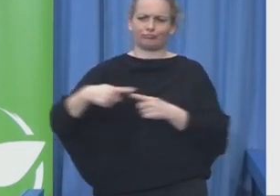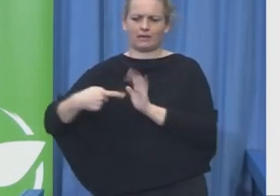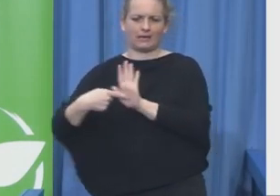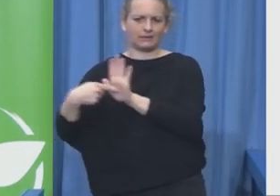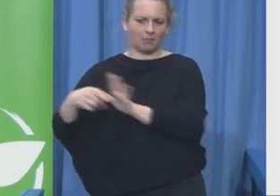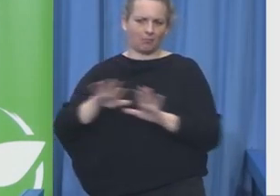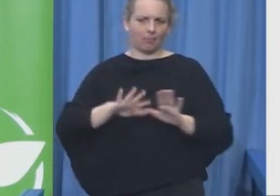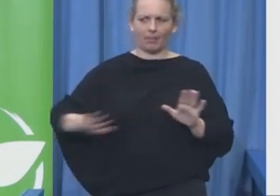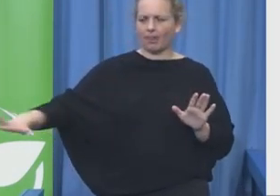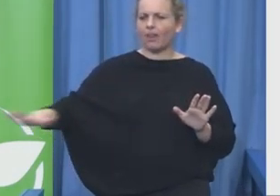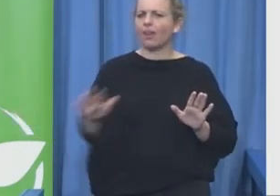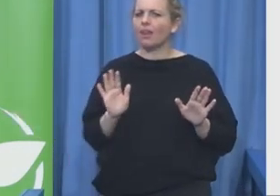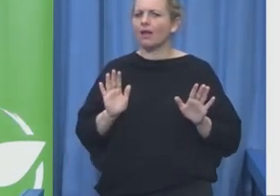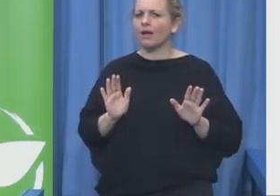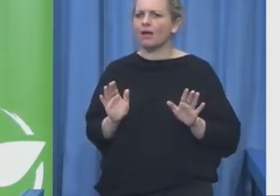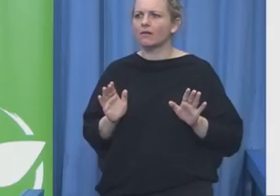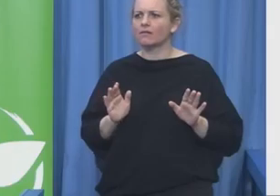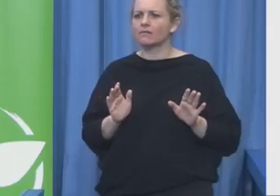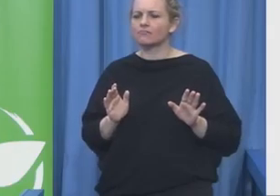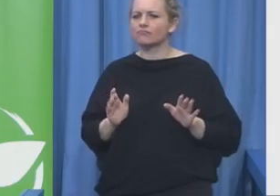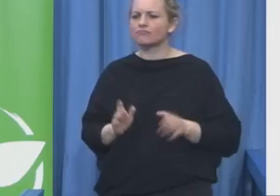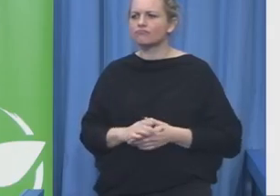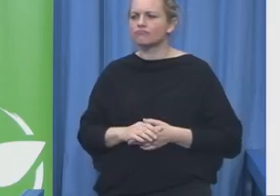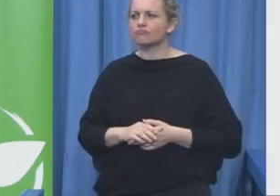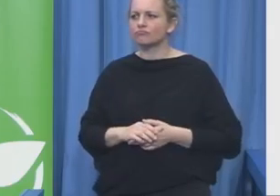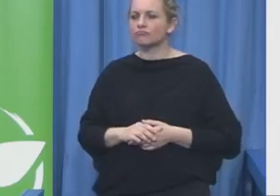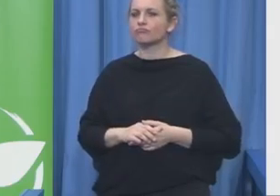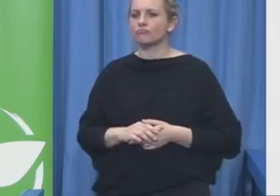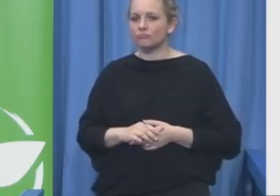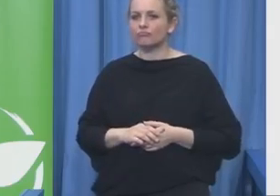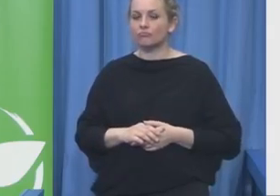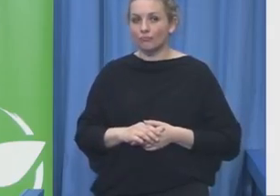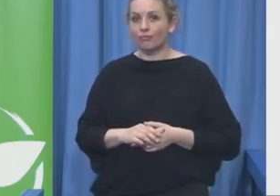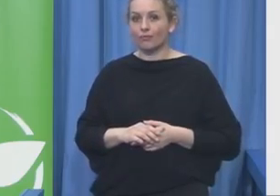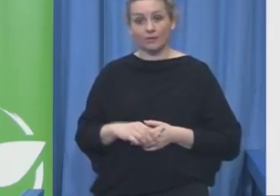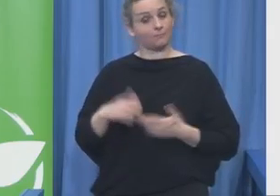we always have market-driven projects. So,